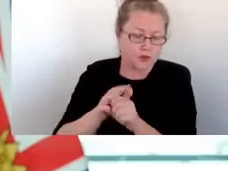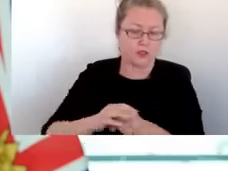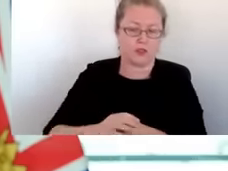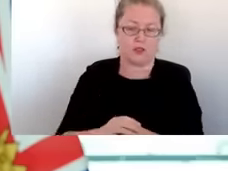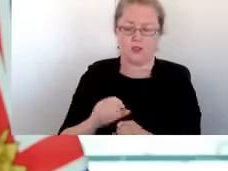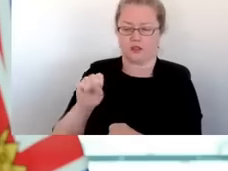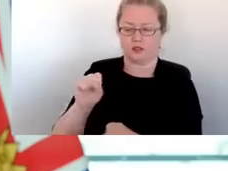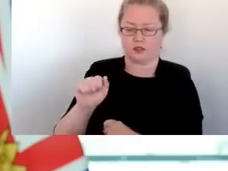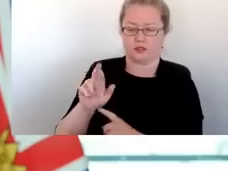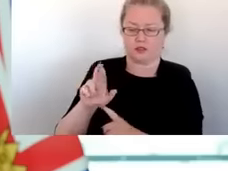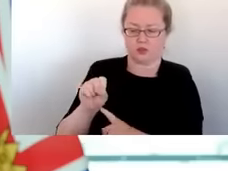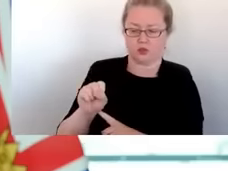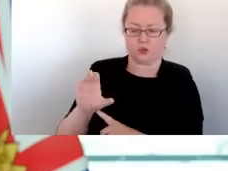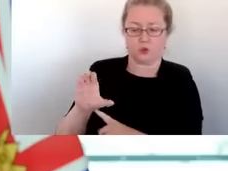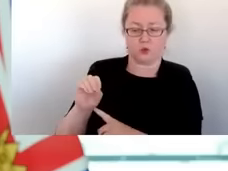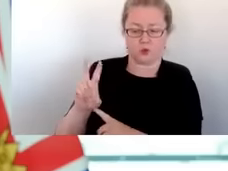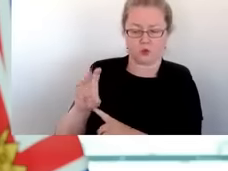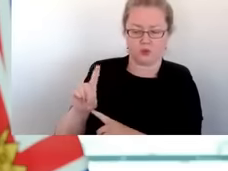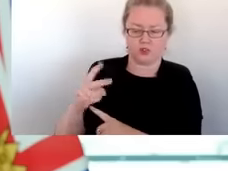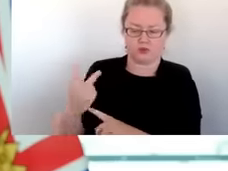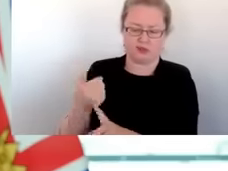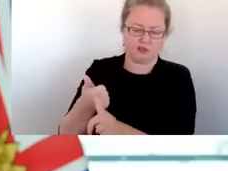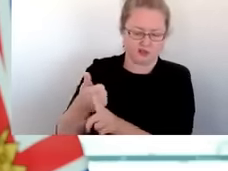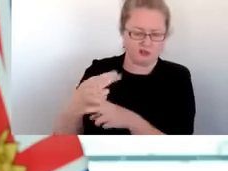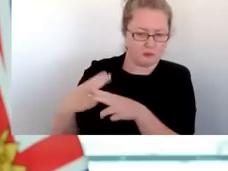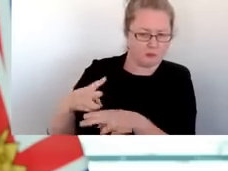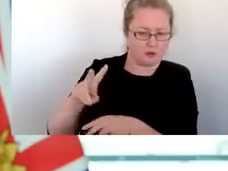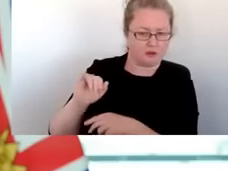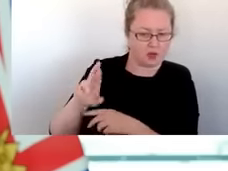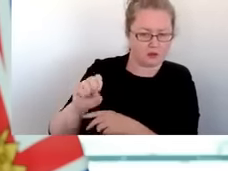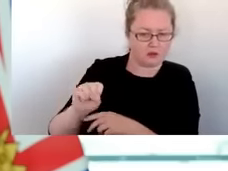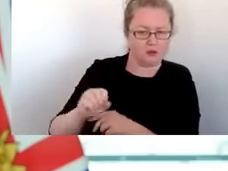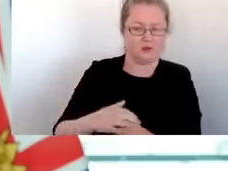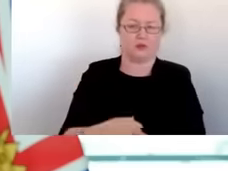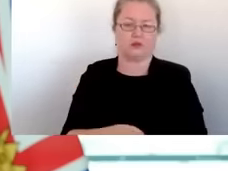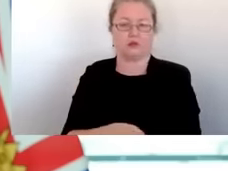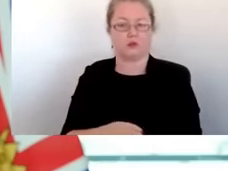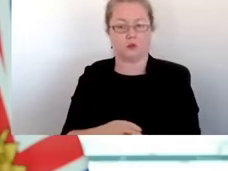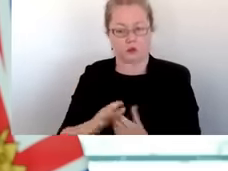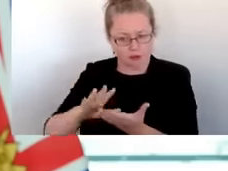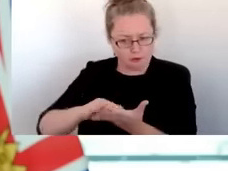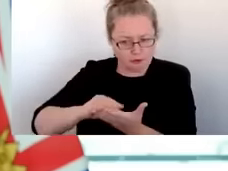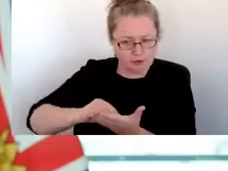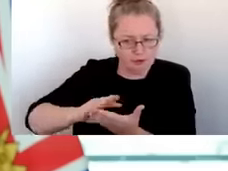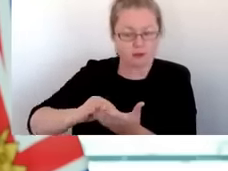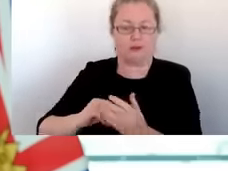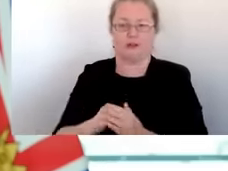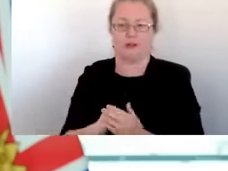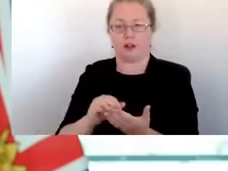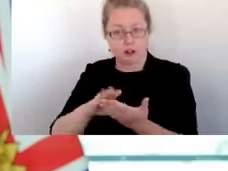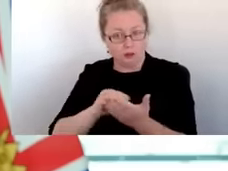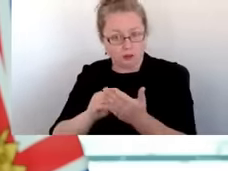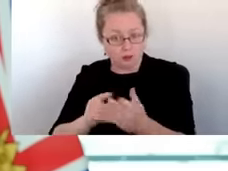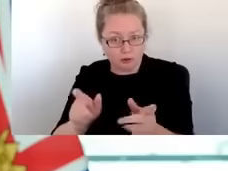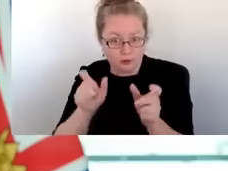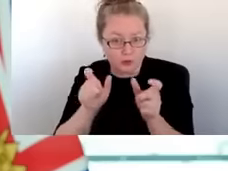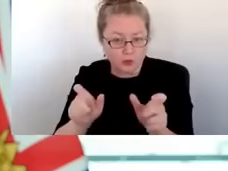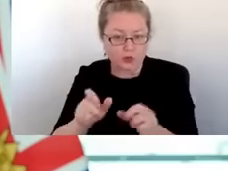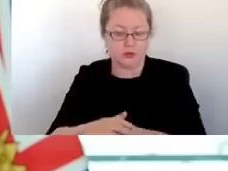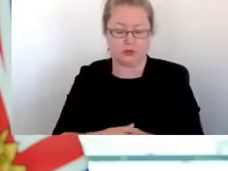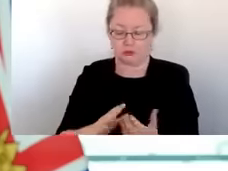about SARS-CoV-2, the virus, and about immunity. Since we've had vaccines as well, we know our immune system